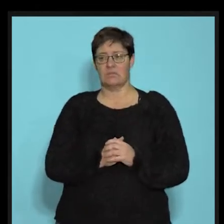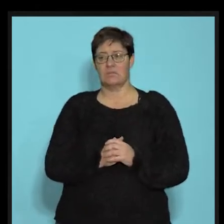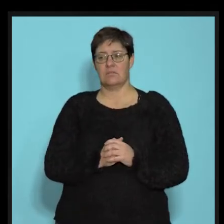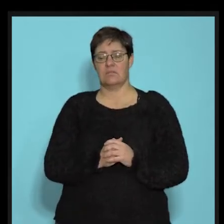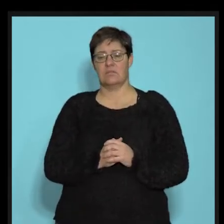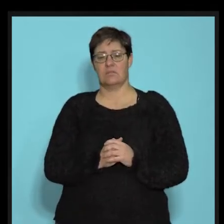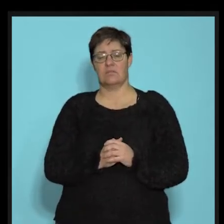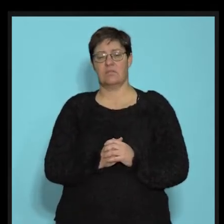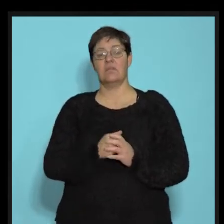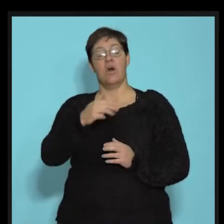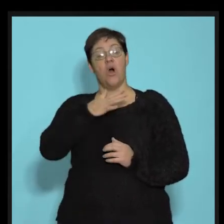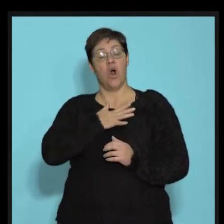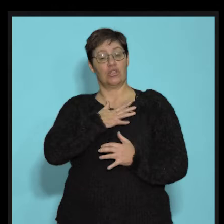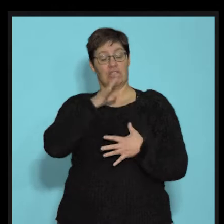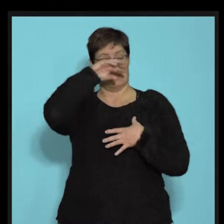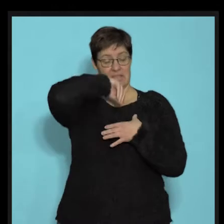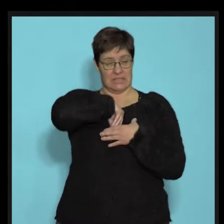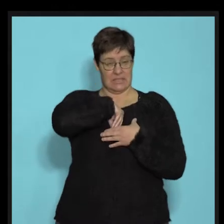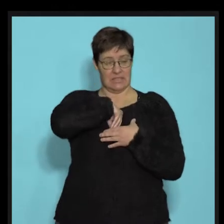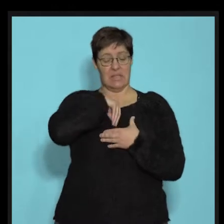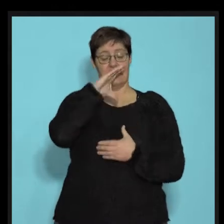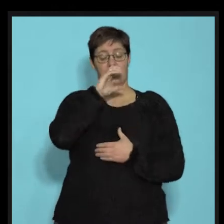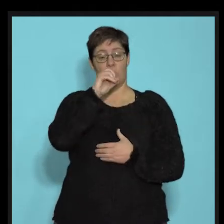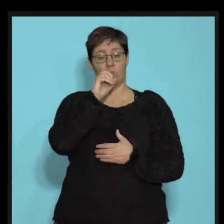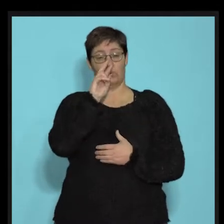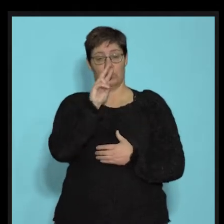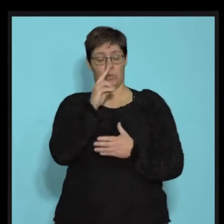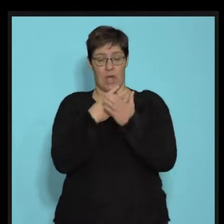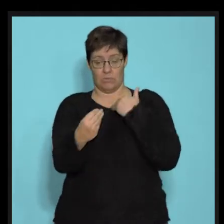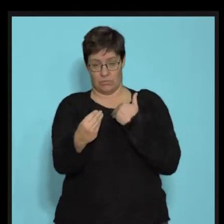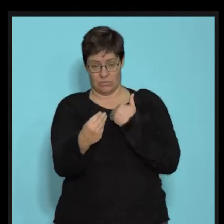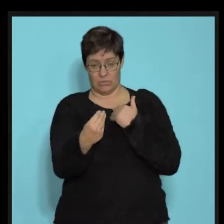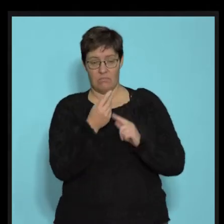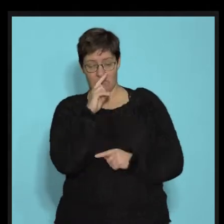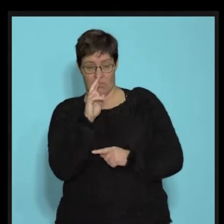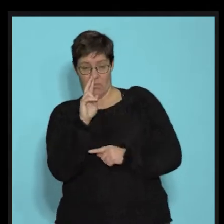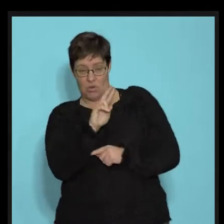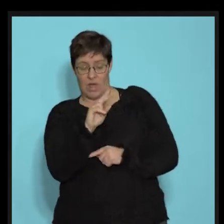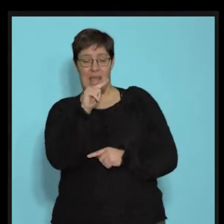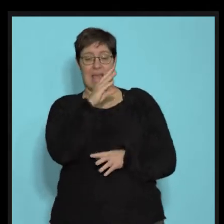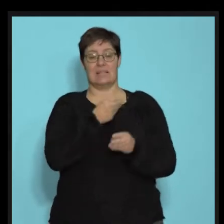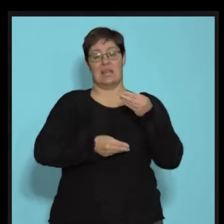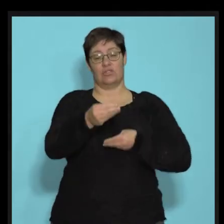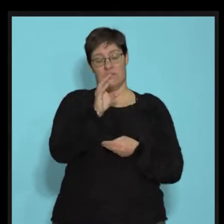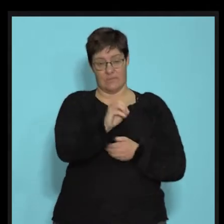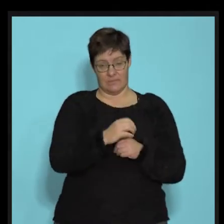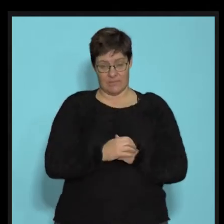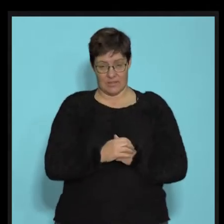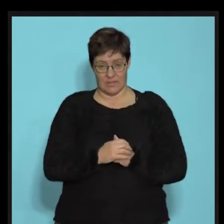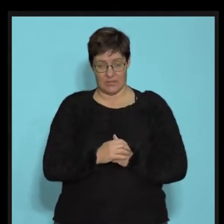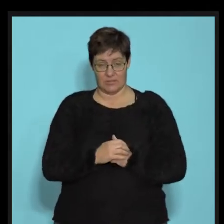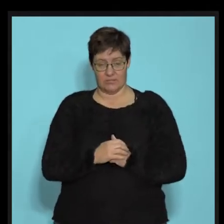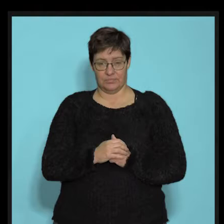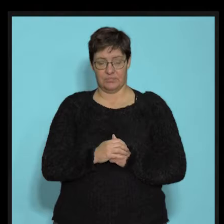whole thing, oxygen in, carbon dioxide out. We always look at that when we look at gas exchange. It's going to